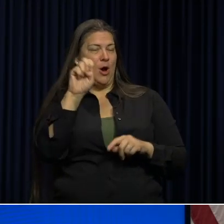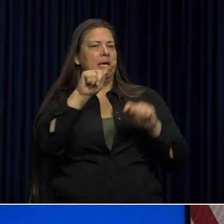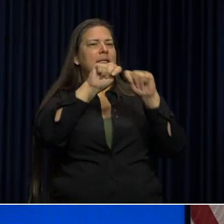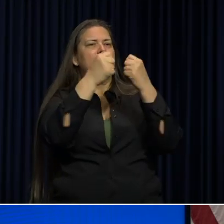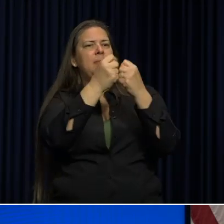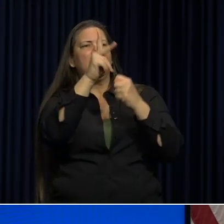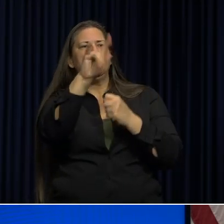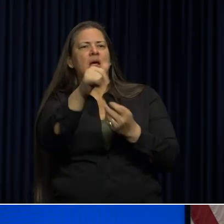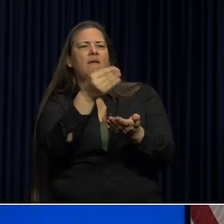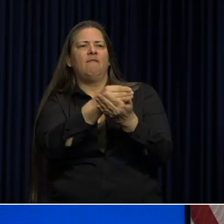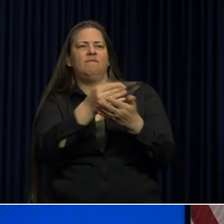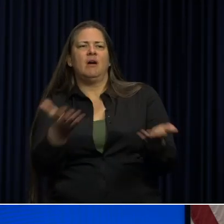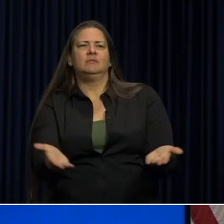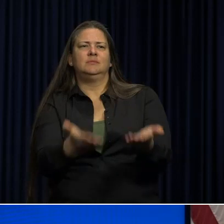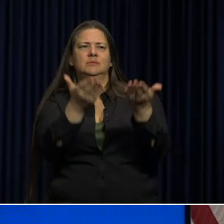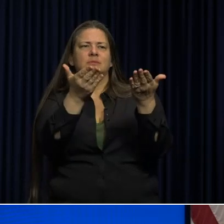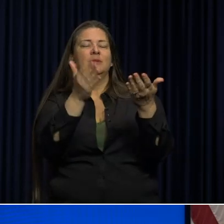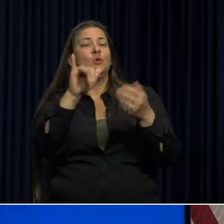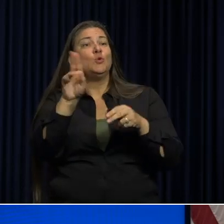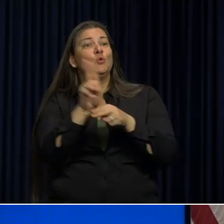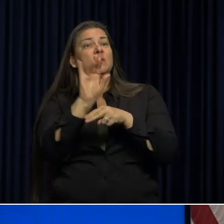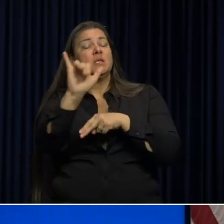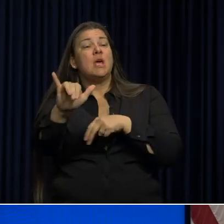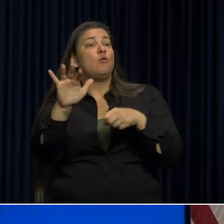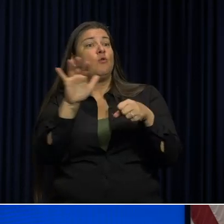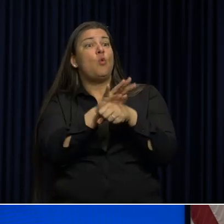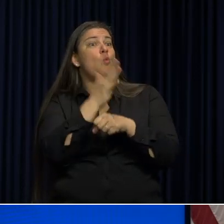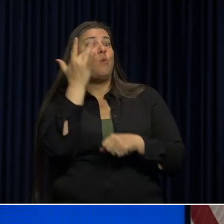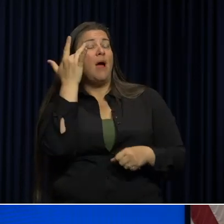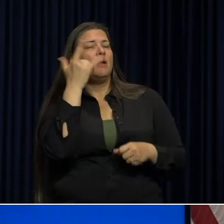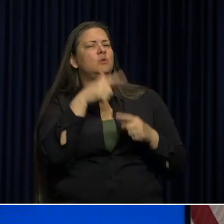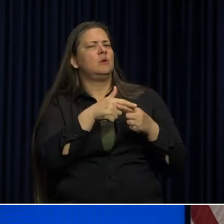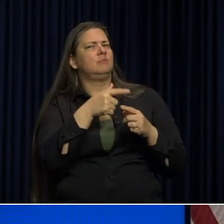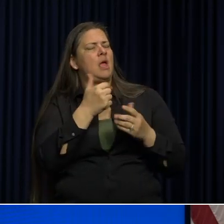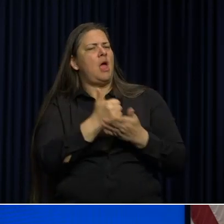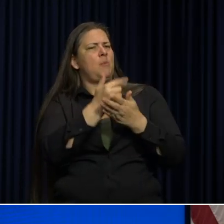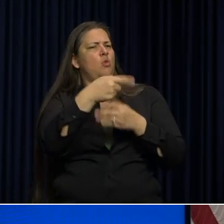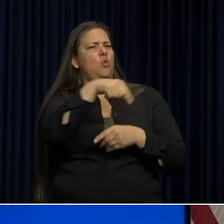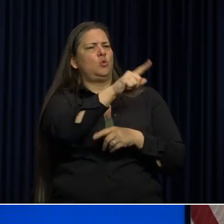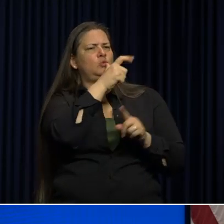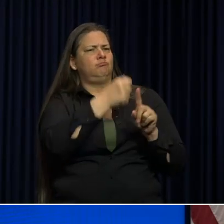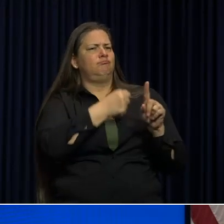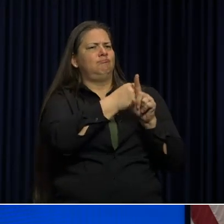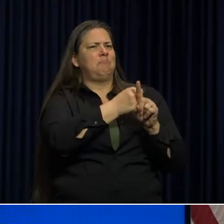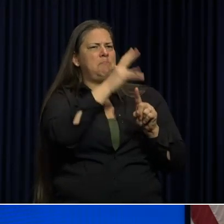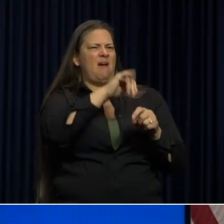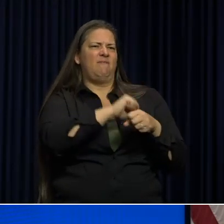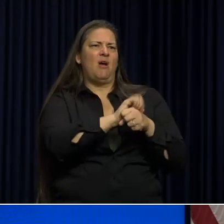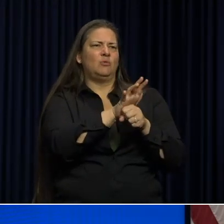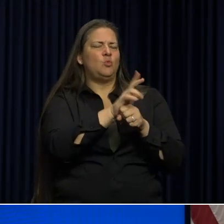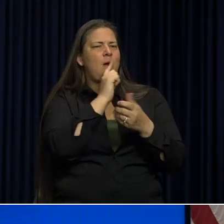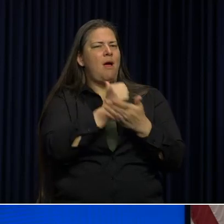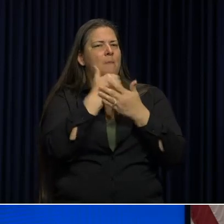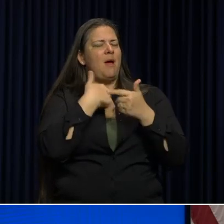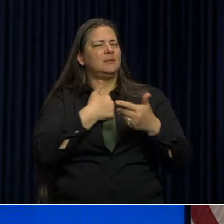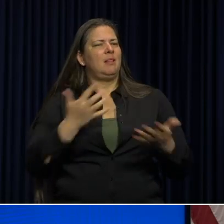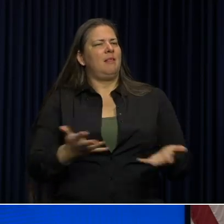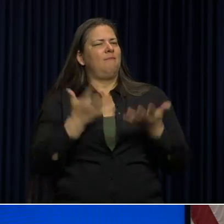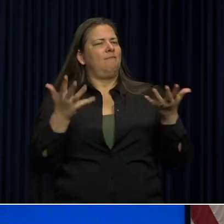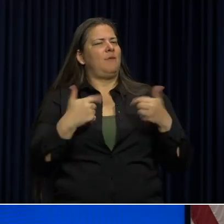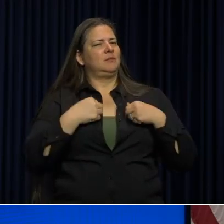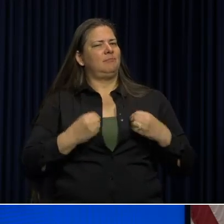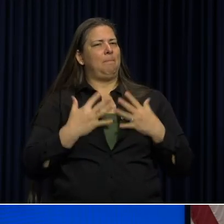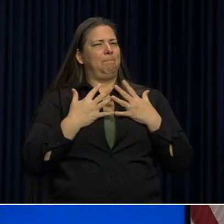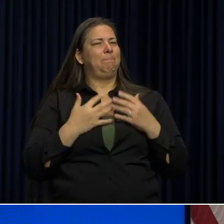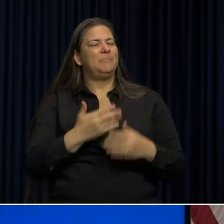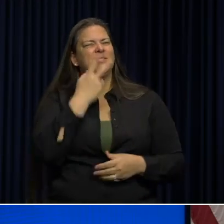Fund is going to be used entirely to help those out there impacted by this virus and to help lift us up. See you at 5